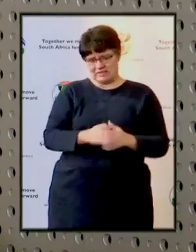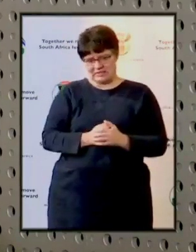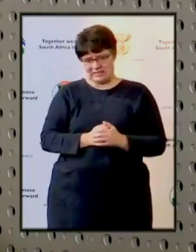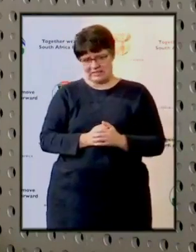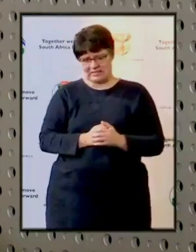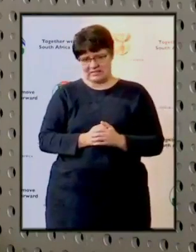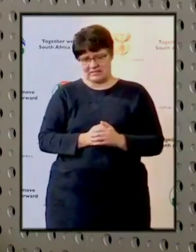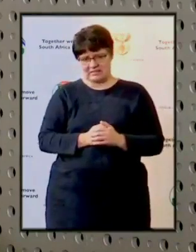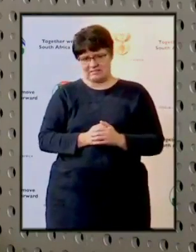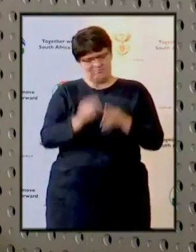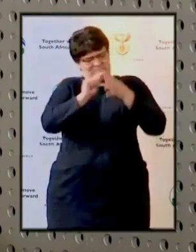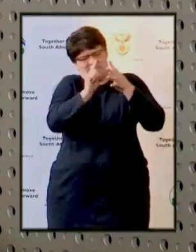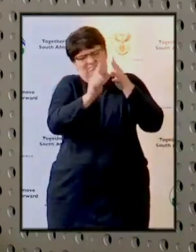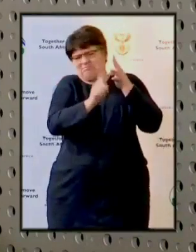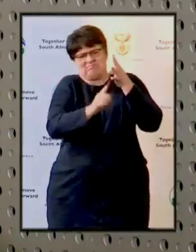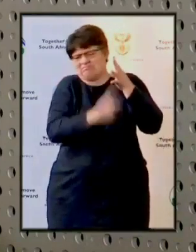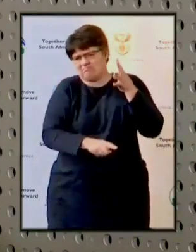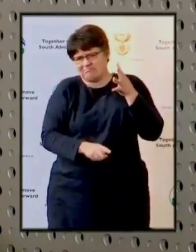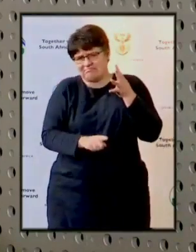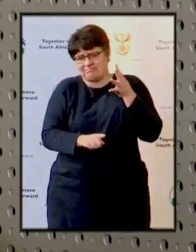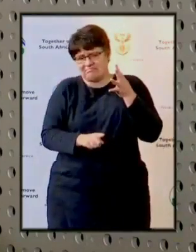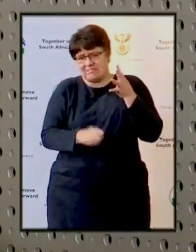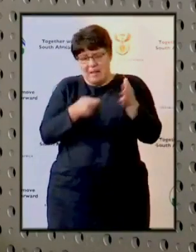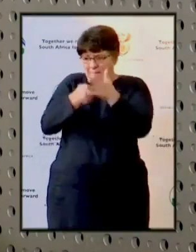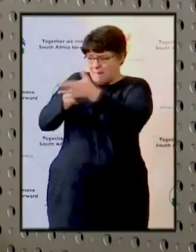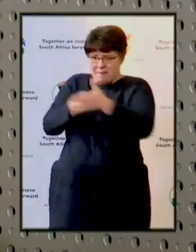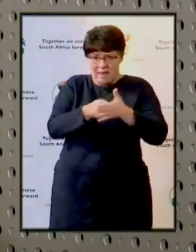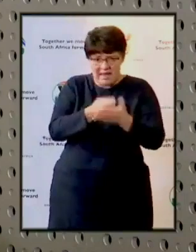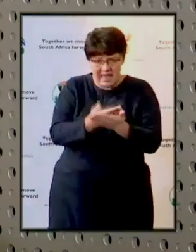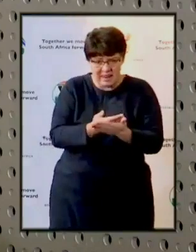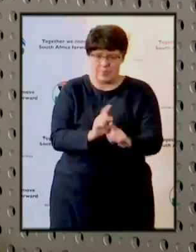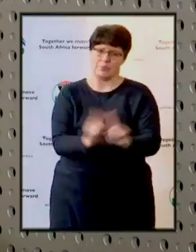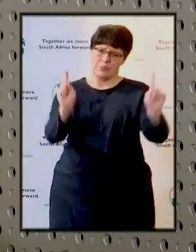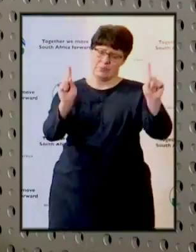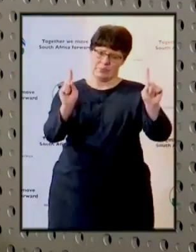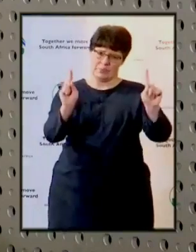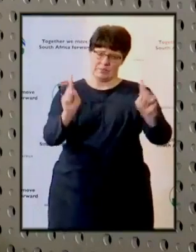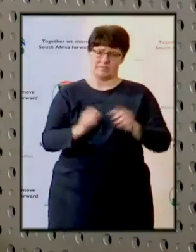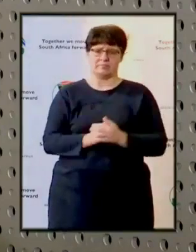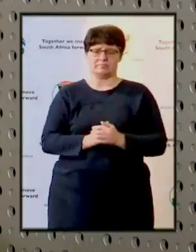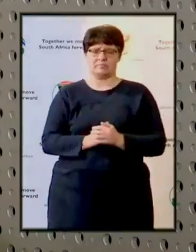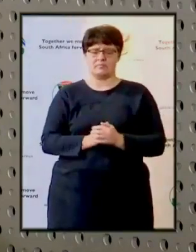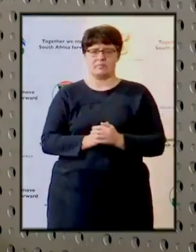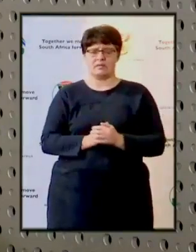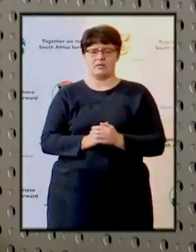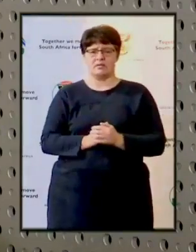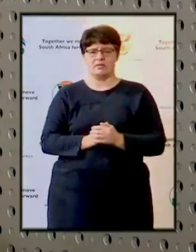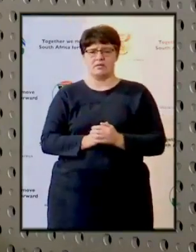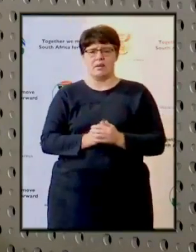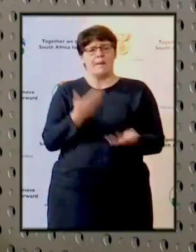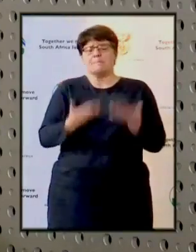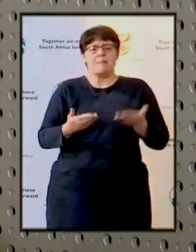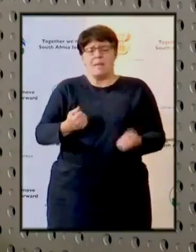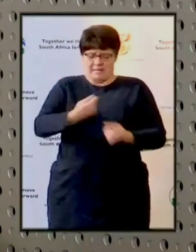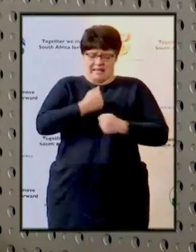all forms of liquor are not allowed in terms of sale. But even if you make your